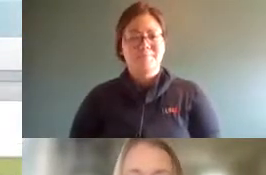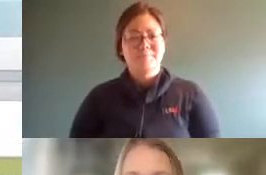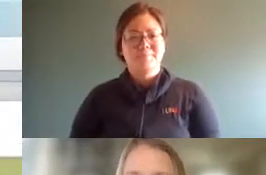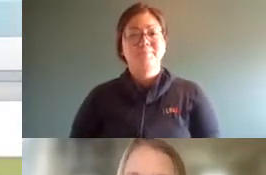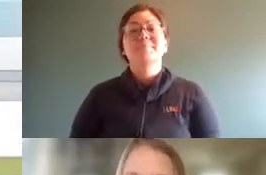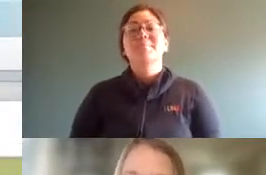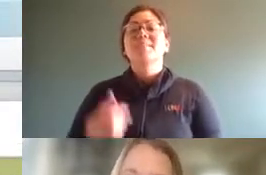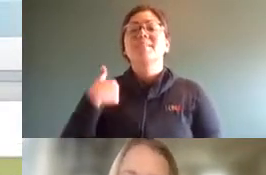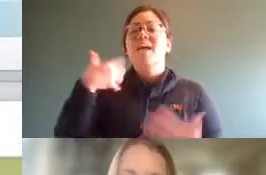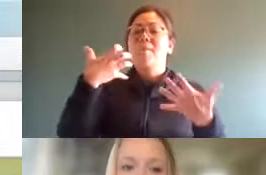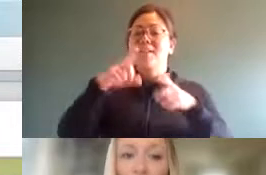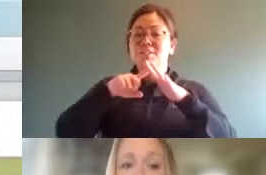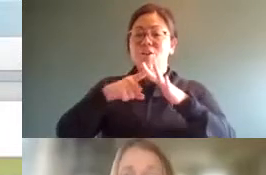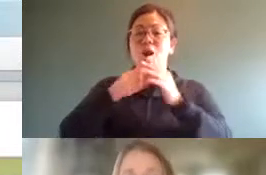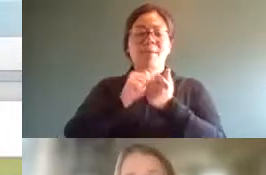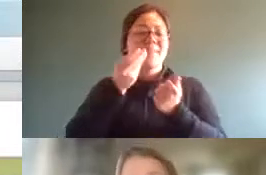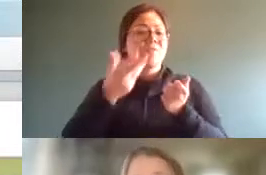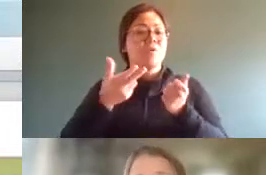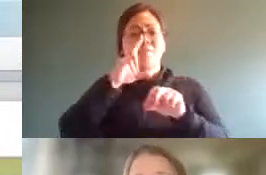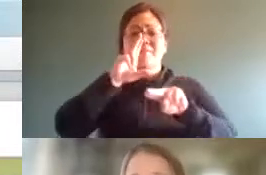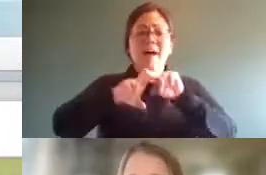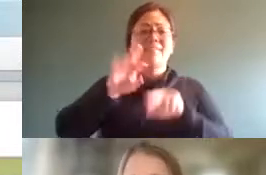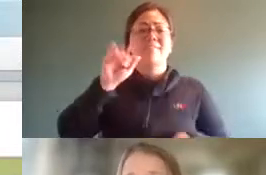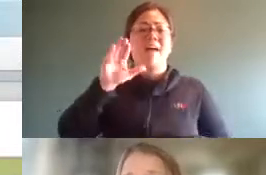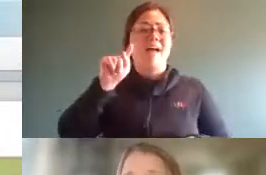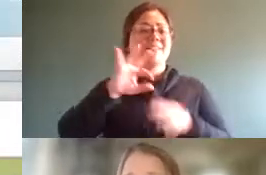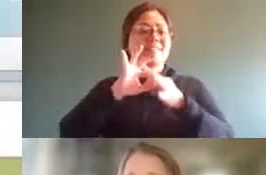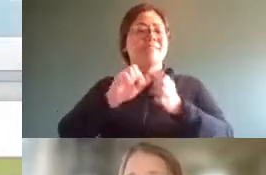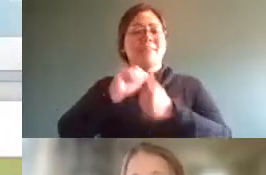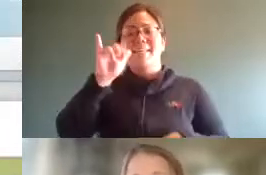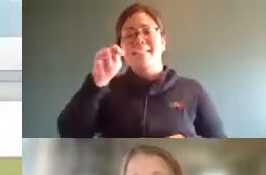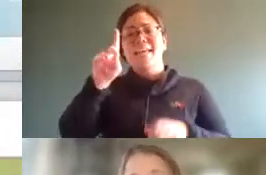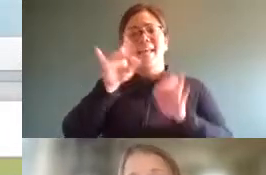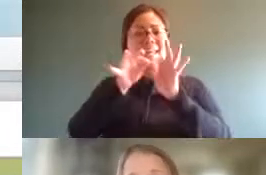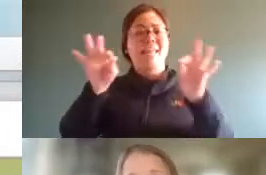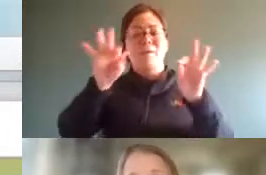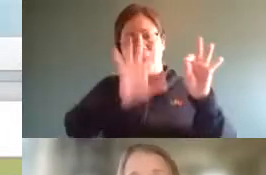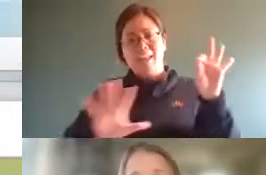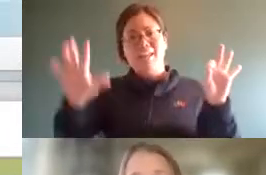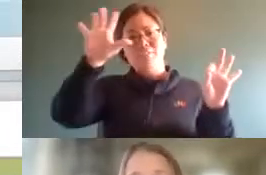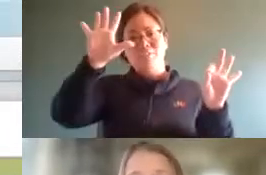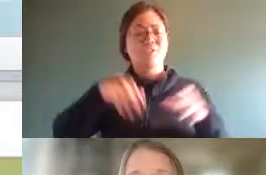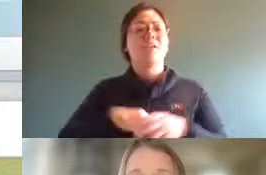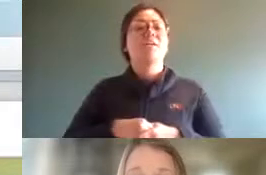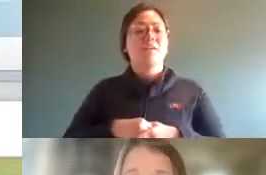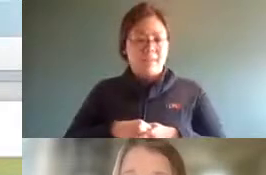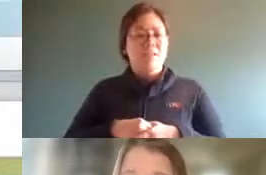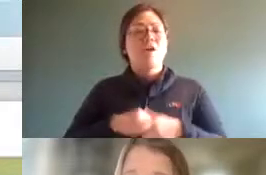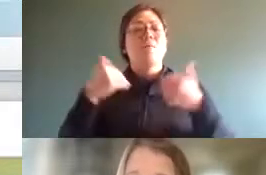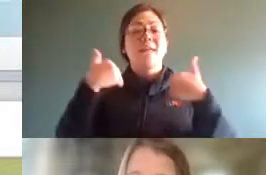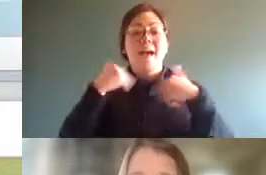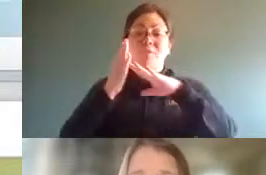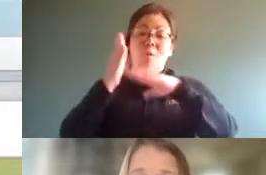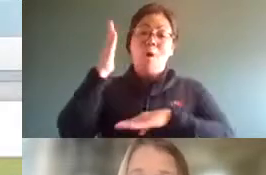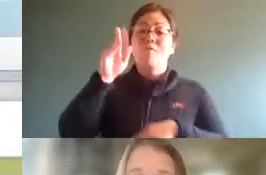So I did want to start out with just a few basic facts about Indiana's language demographics. So we do have over